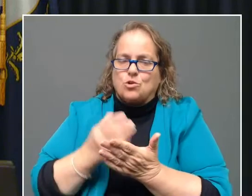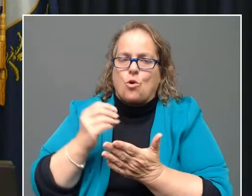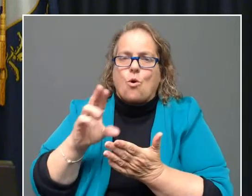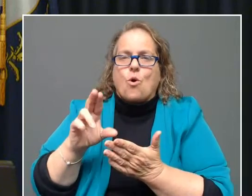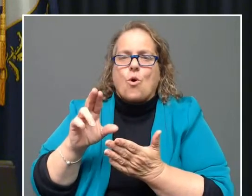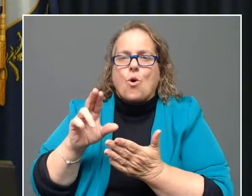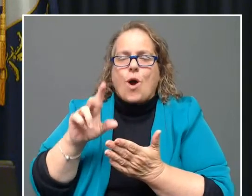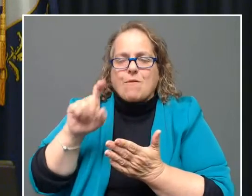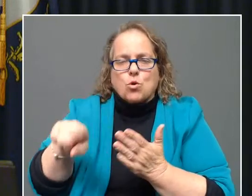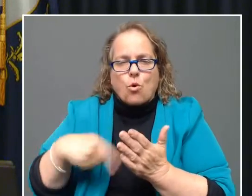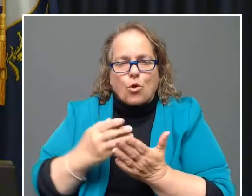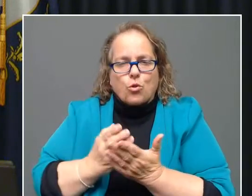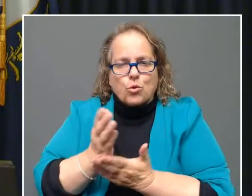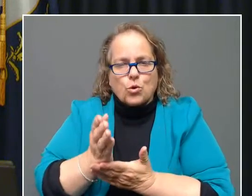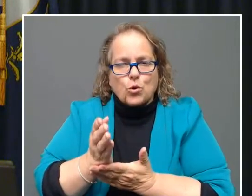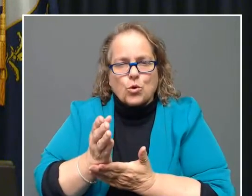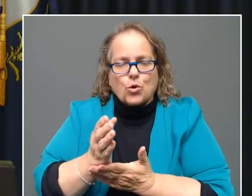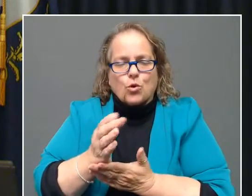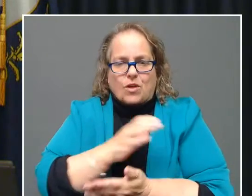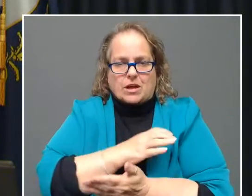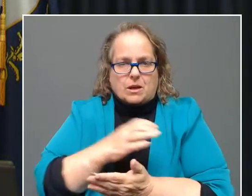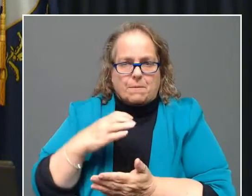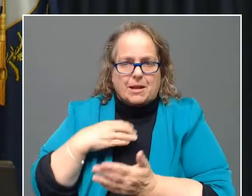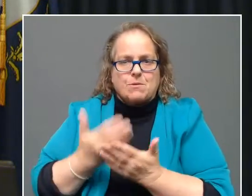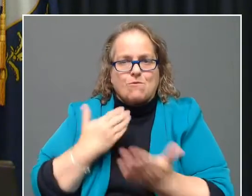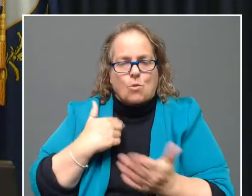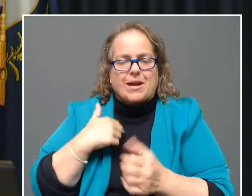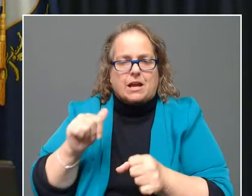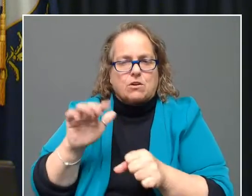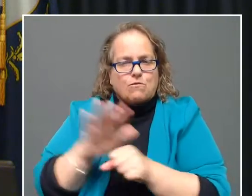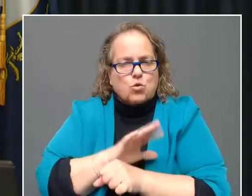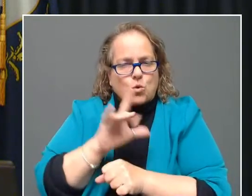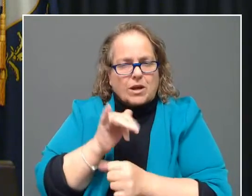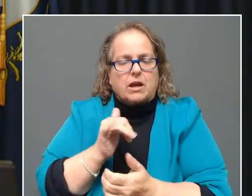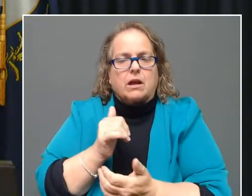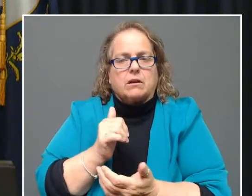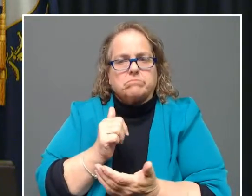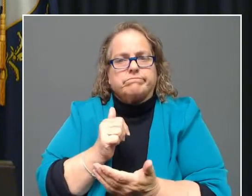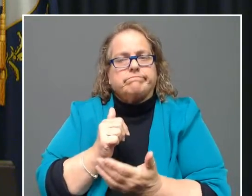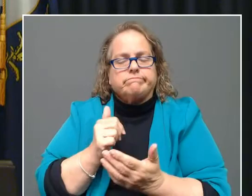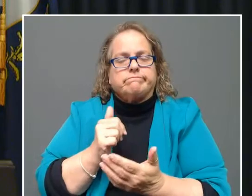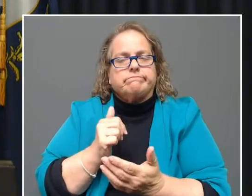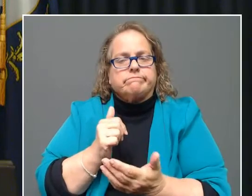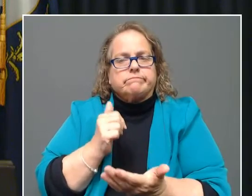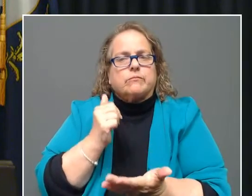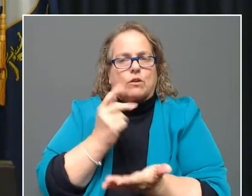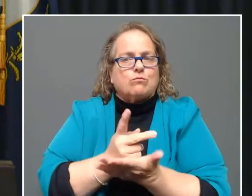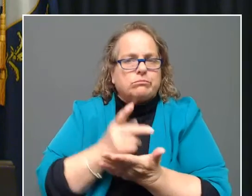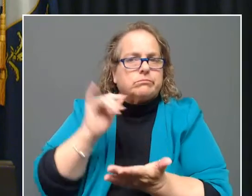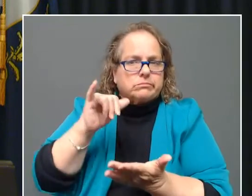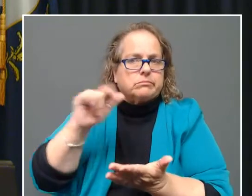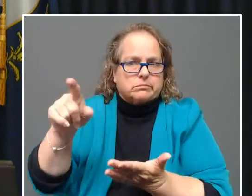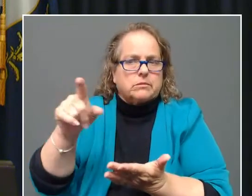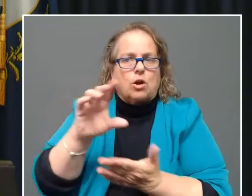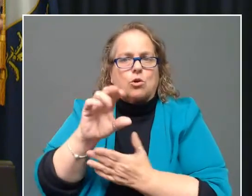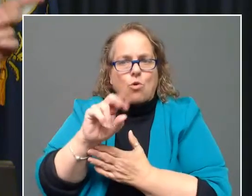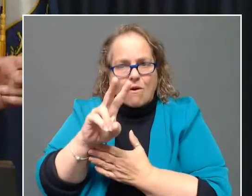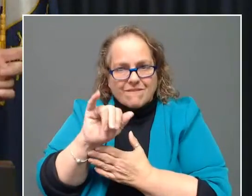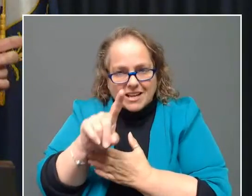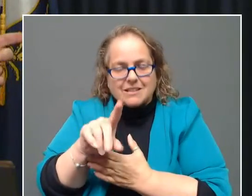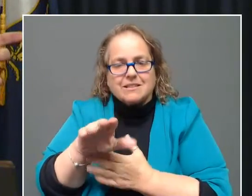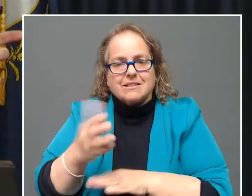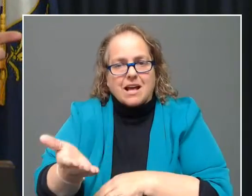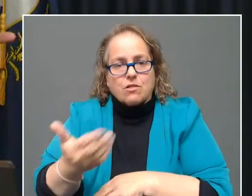through the committee before we can fully confirm that they are a COVID death. We are also going to be taking a